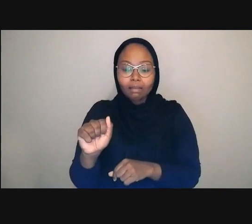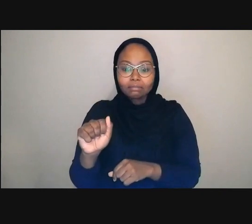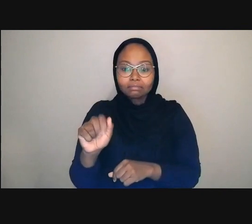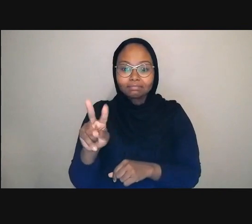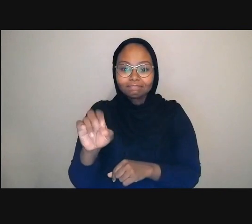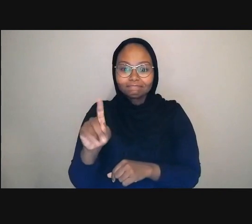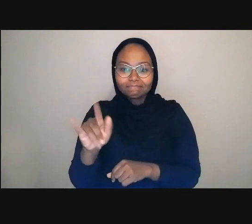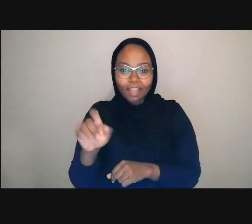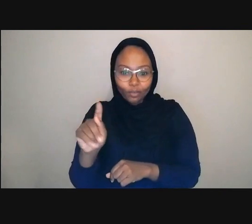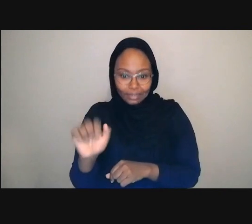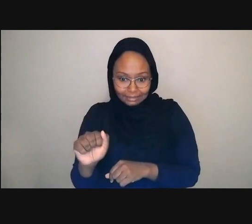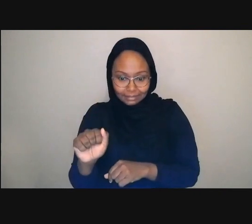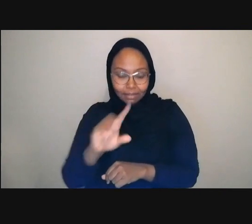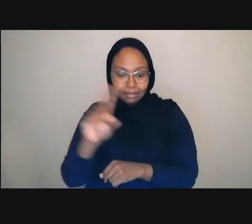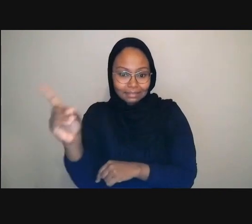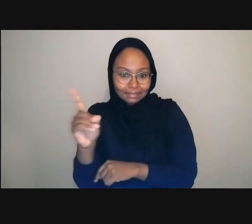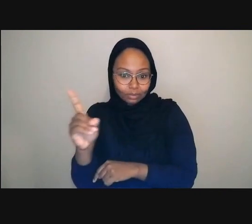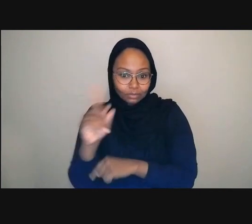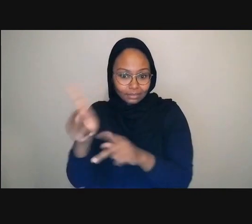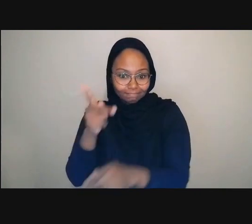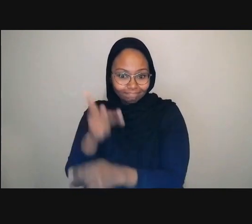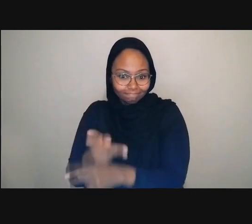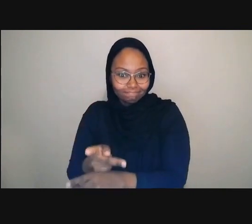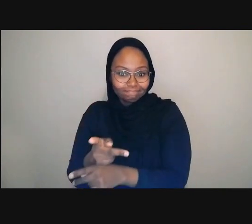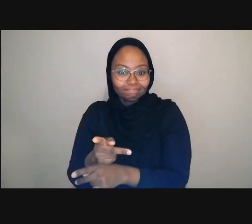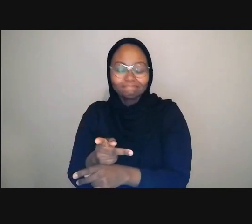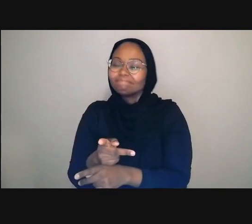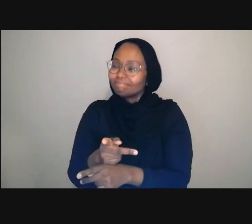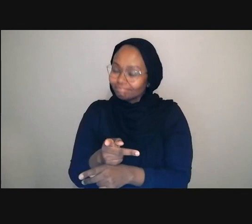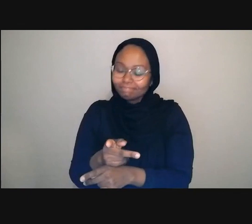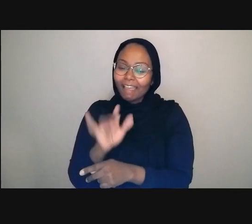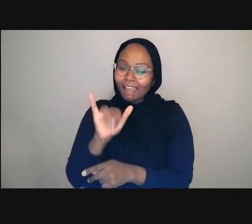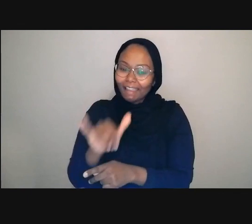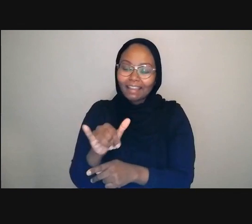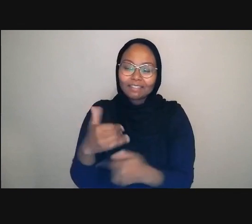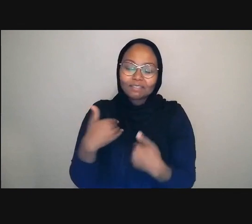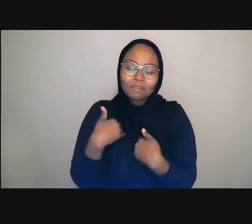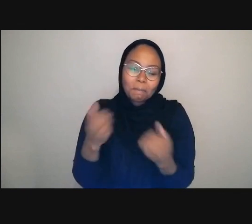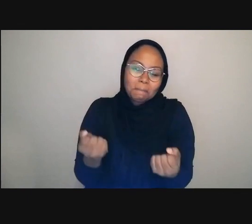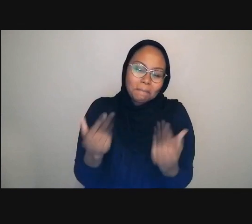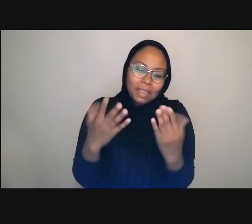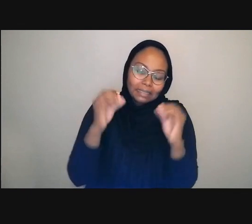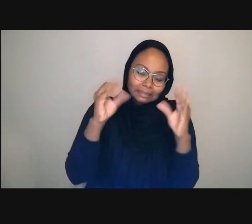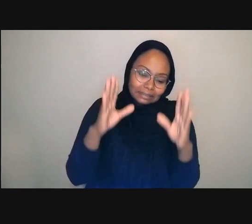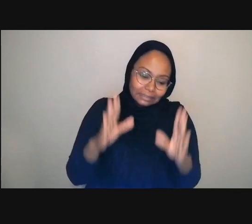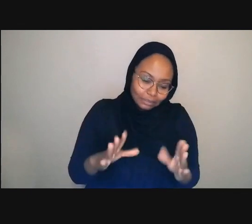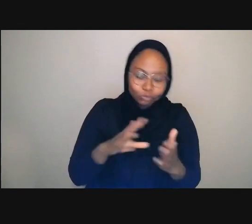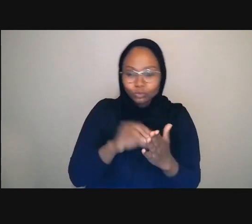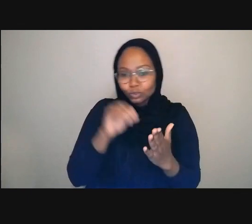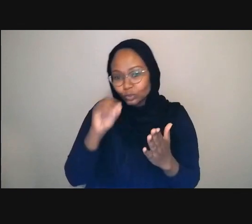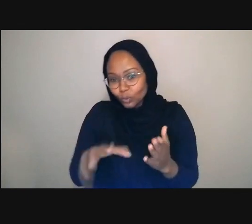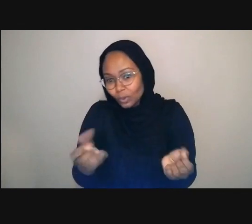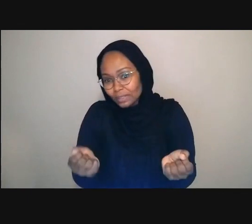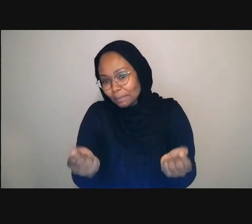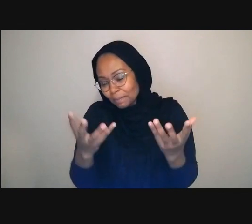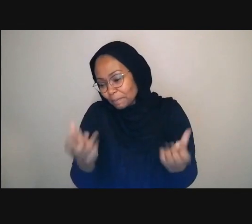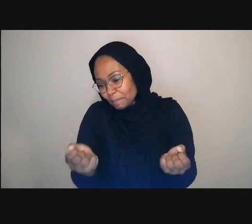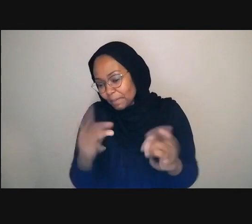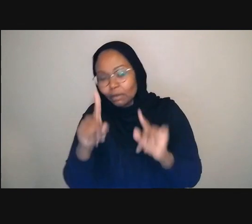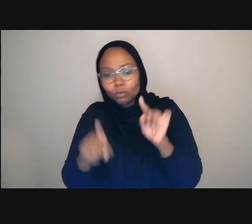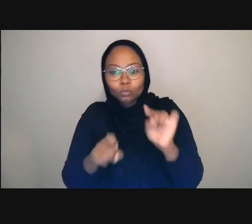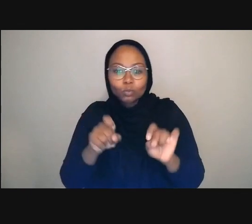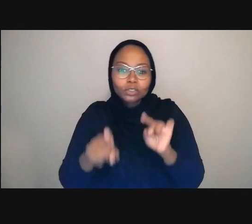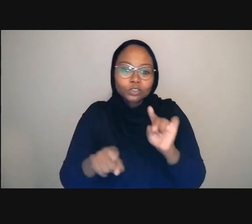parents, teachers, and students with many questions. Well, we're here today to address